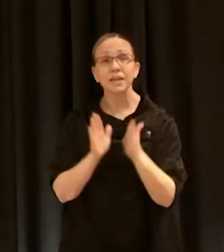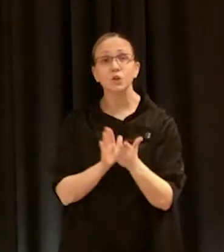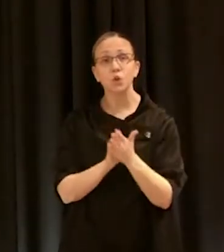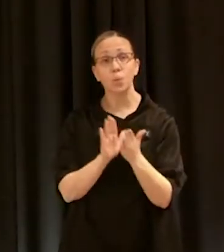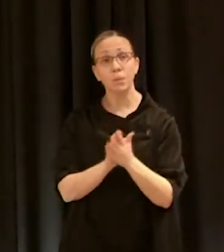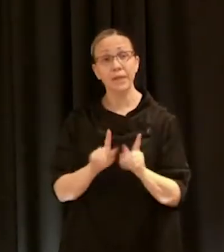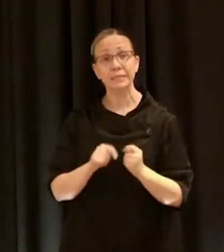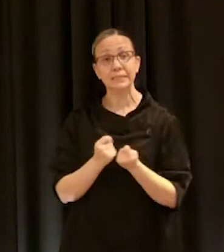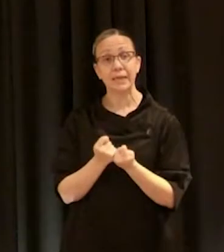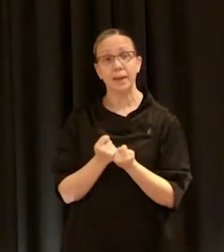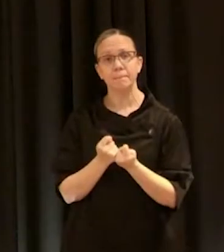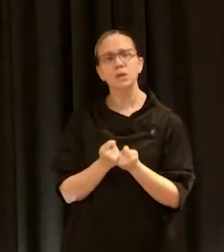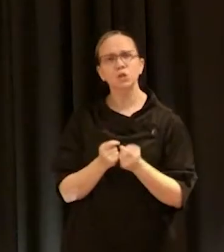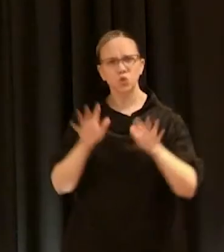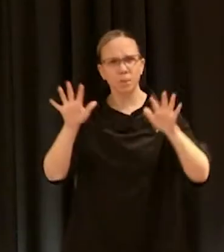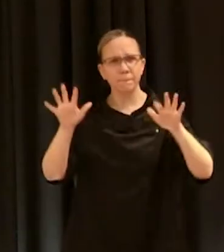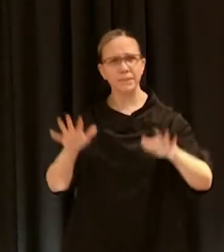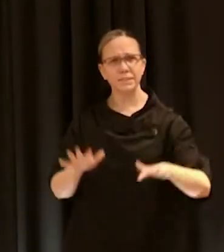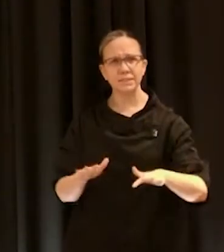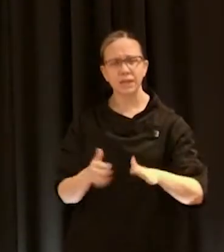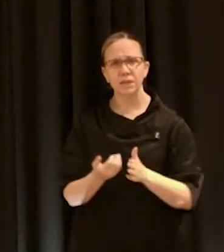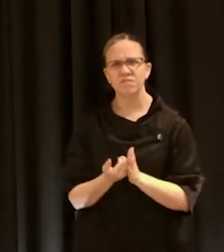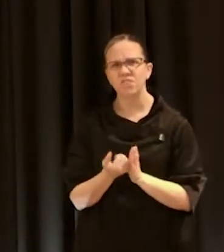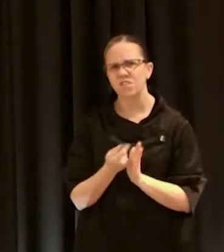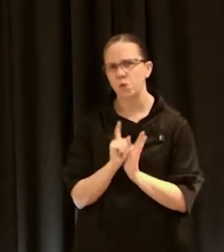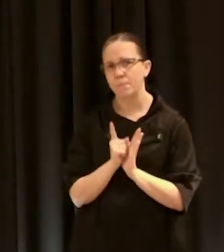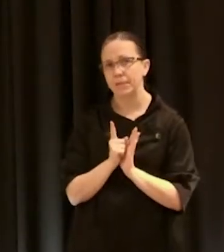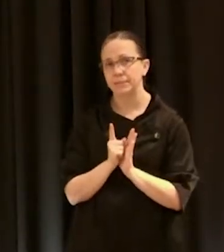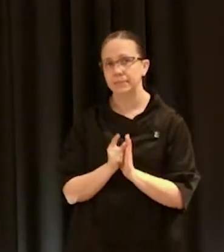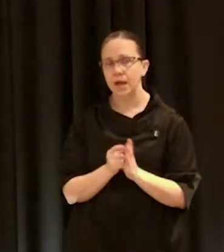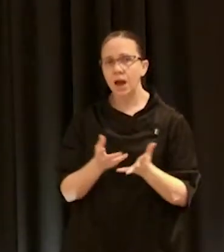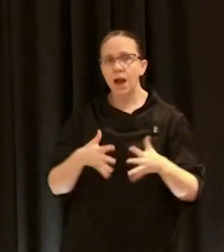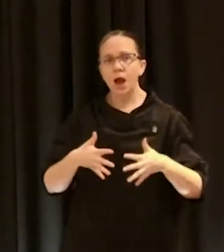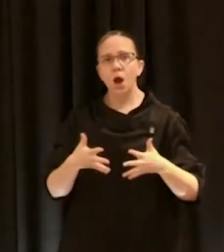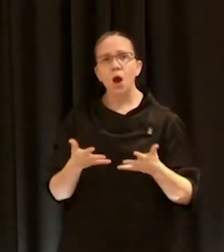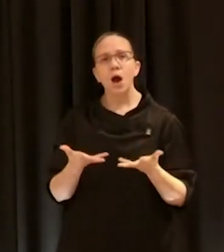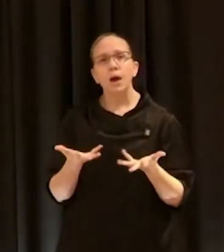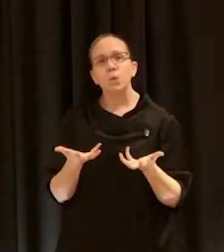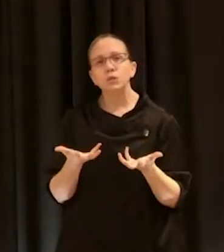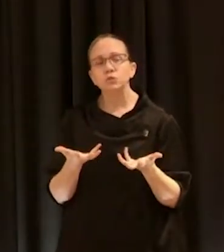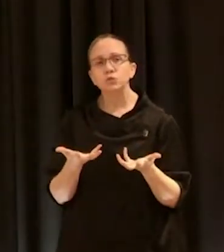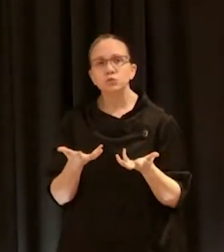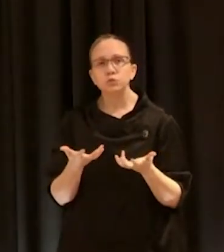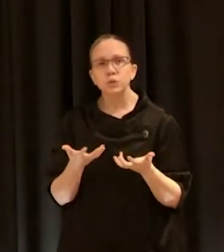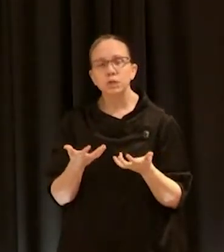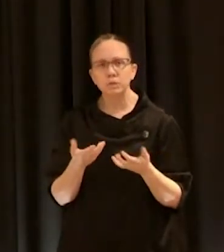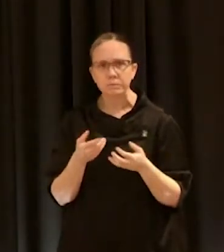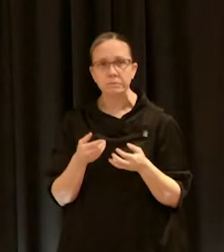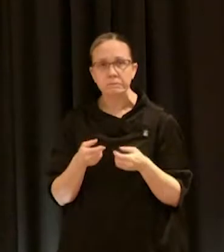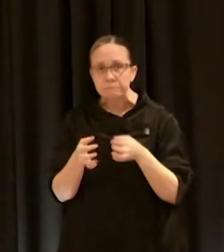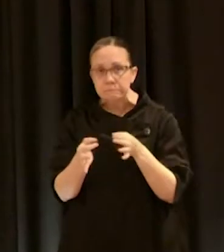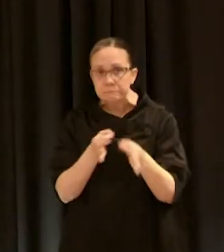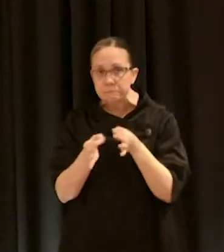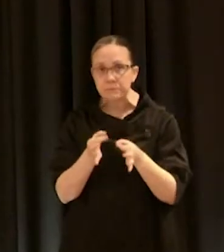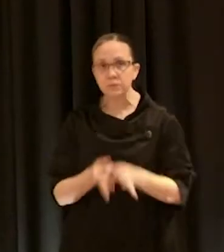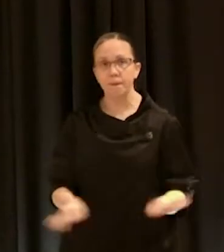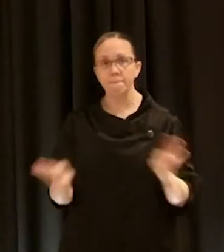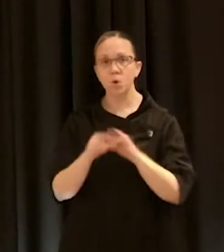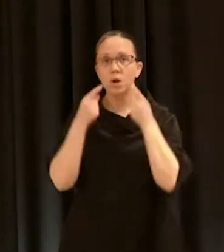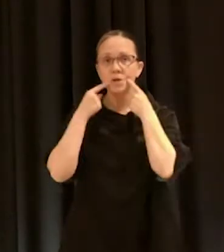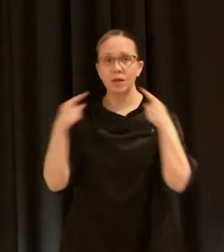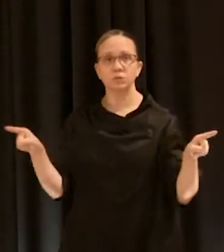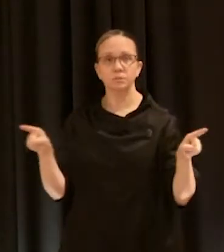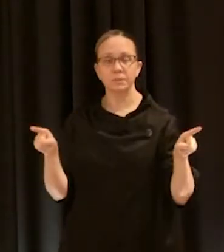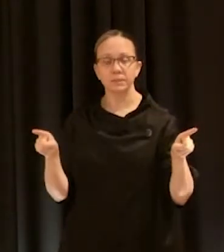praise team. You may be seated for just a couple of moments. I want to go over some important